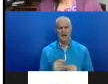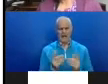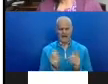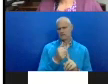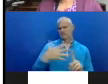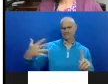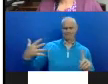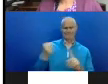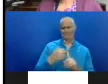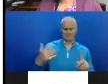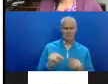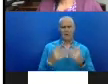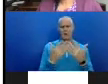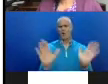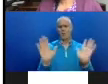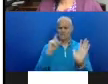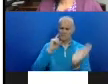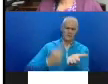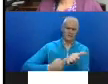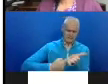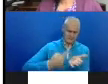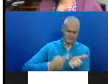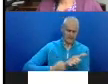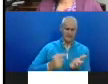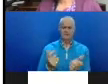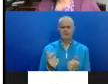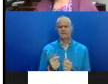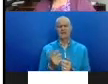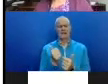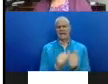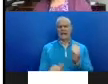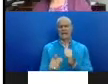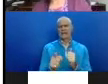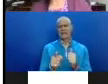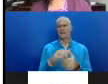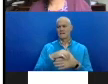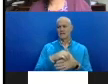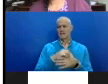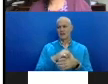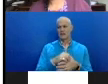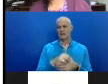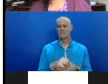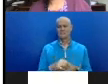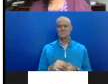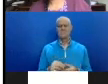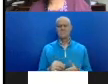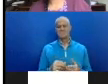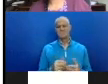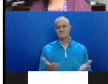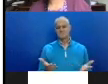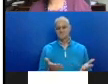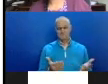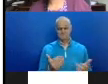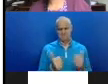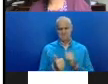want to open up discussion for any of the content I've just talked about that's going to